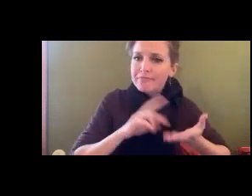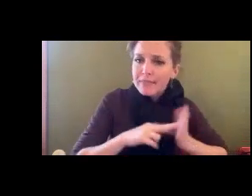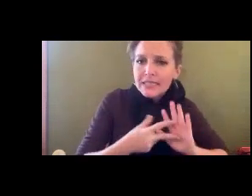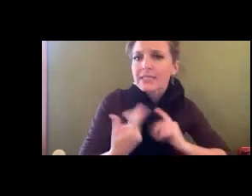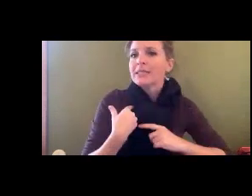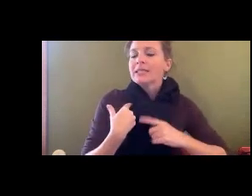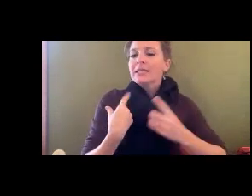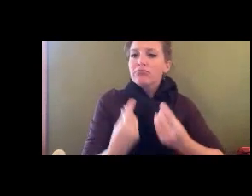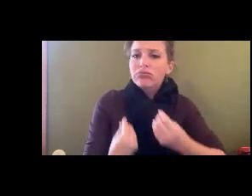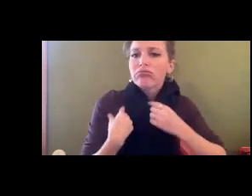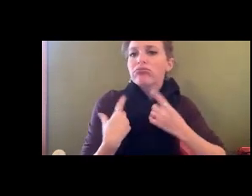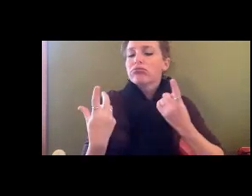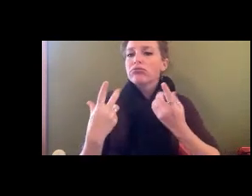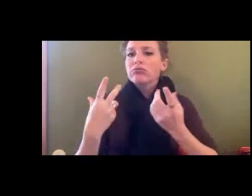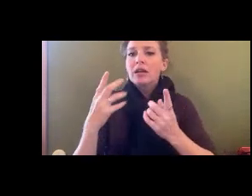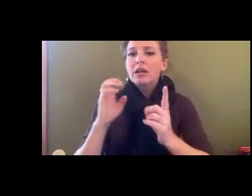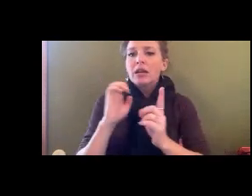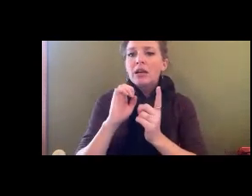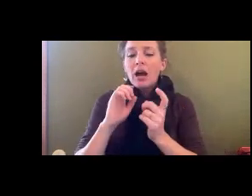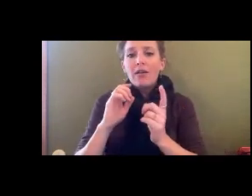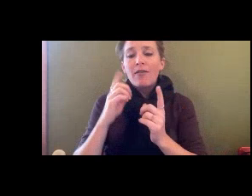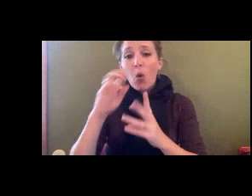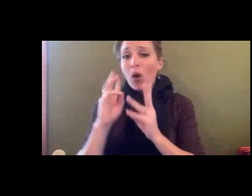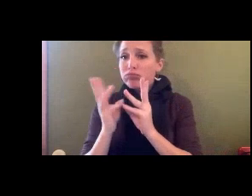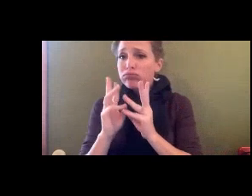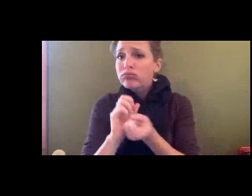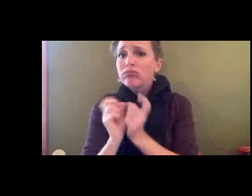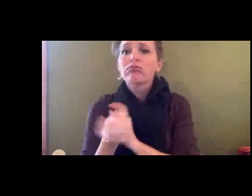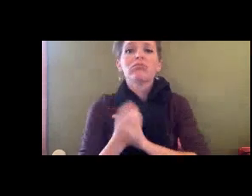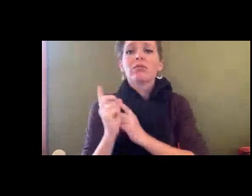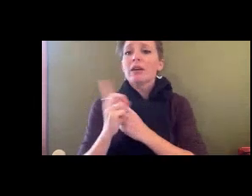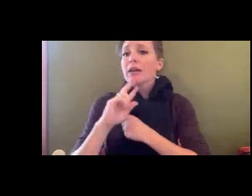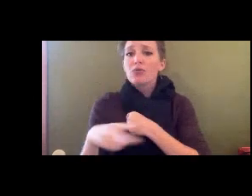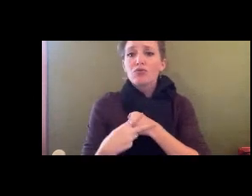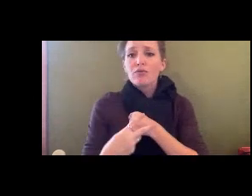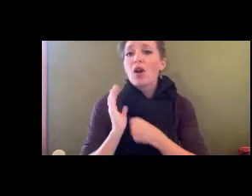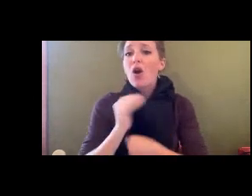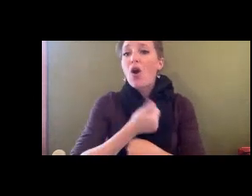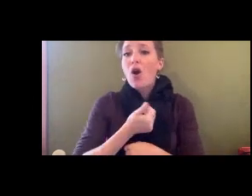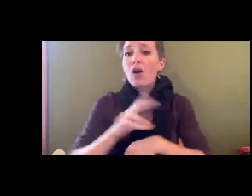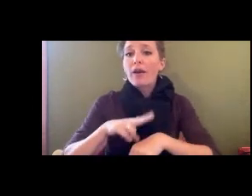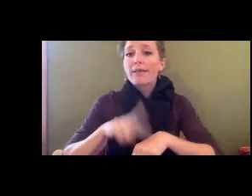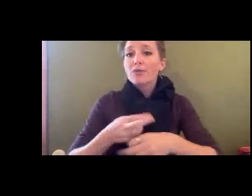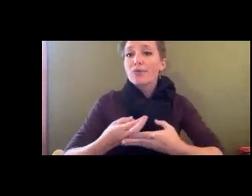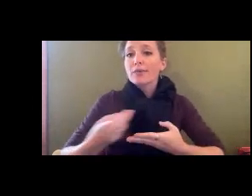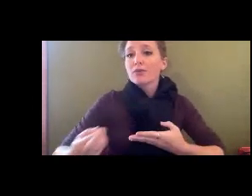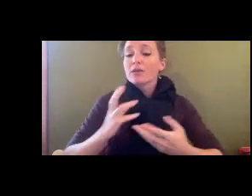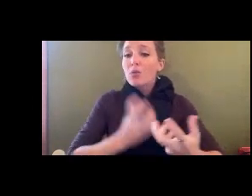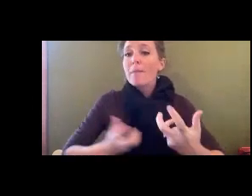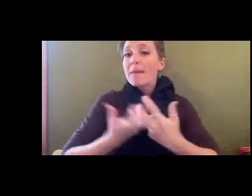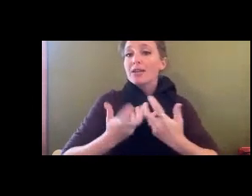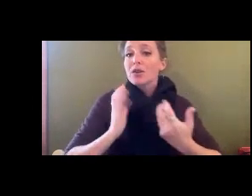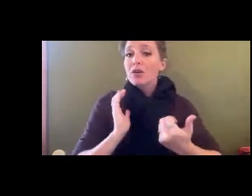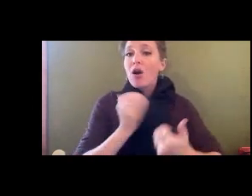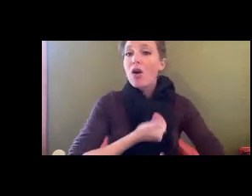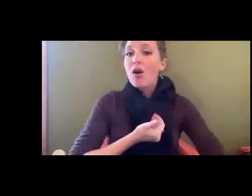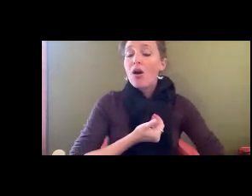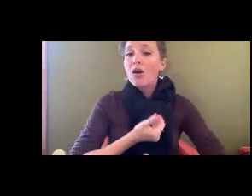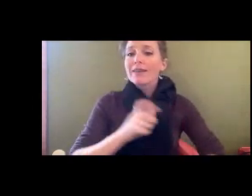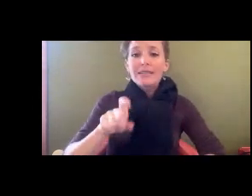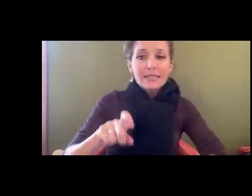change and greenhouse gas mitigation and preserving our natural resources while also meeting our